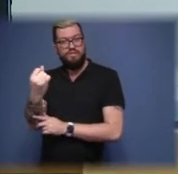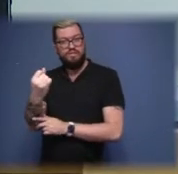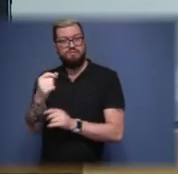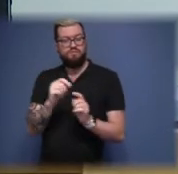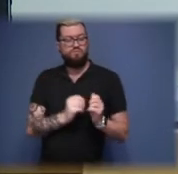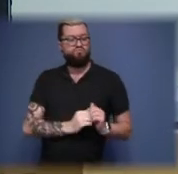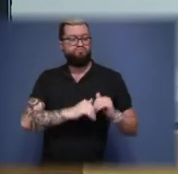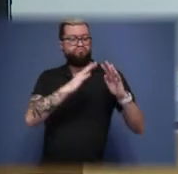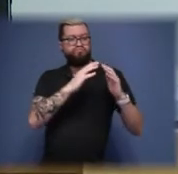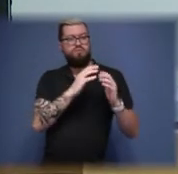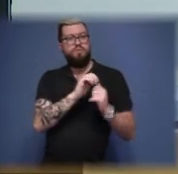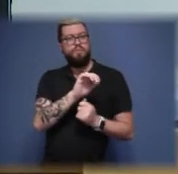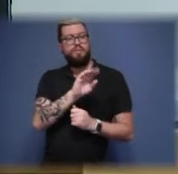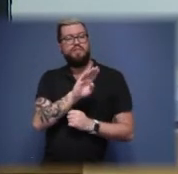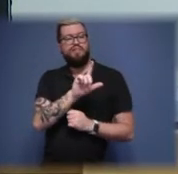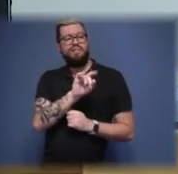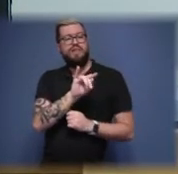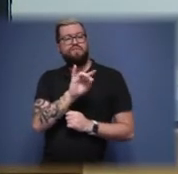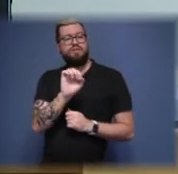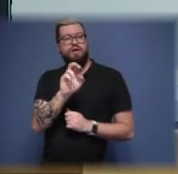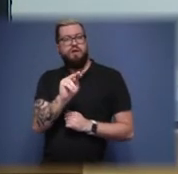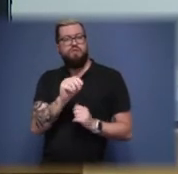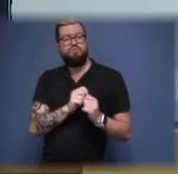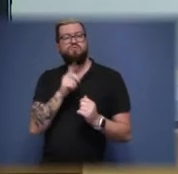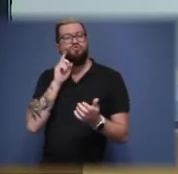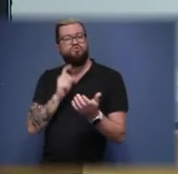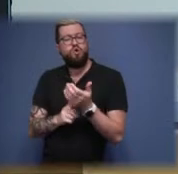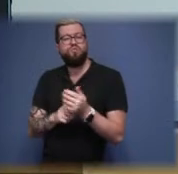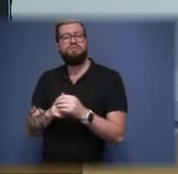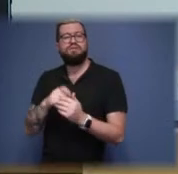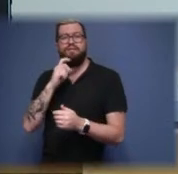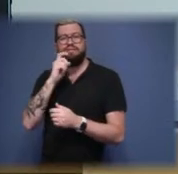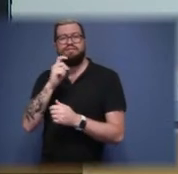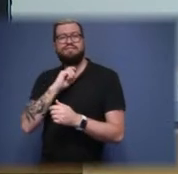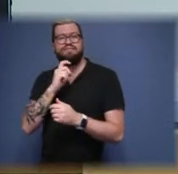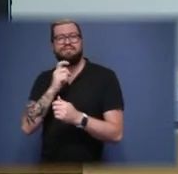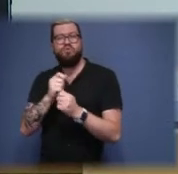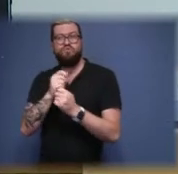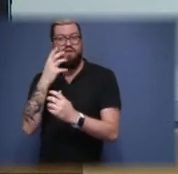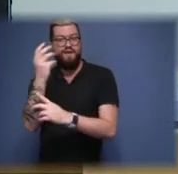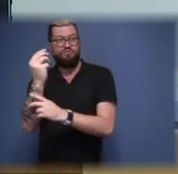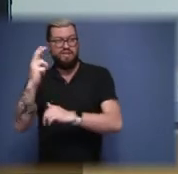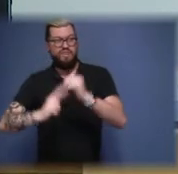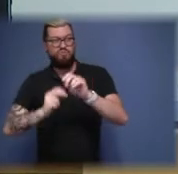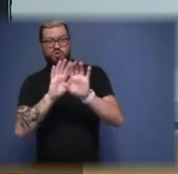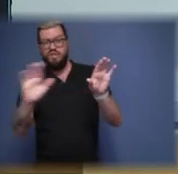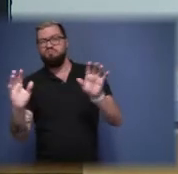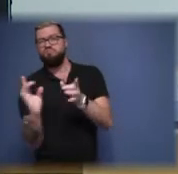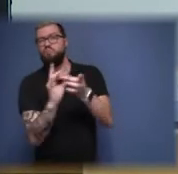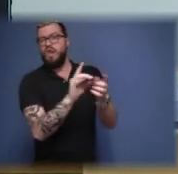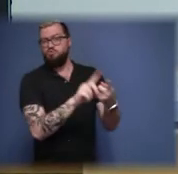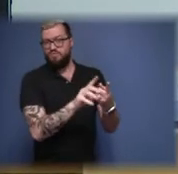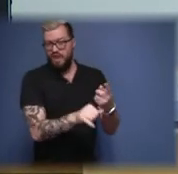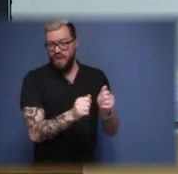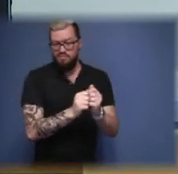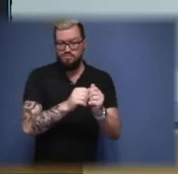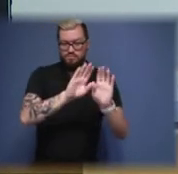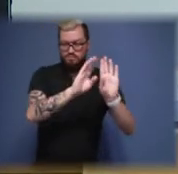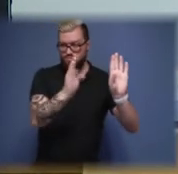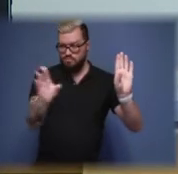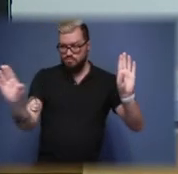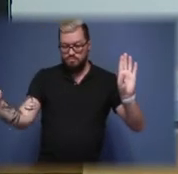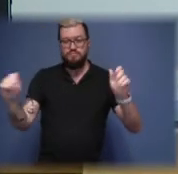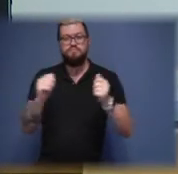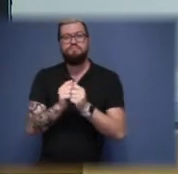in the 50s. You'll notice the steel exterior of this building, which is connection to that. You'll also notice some of